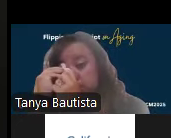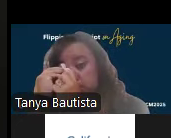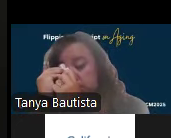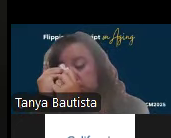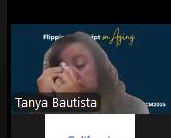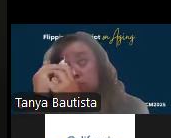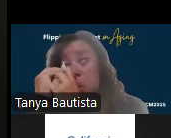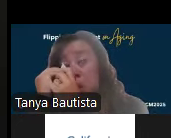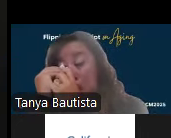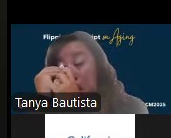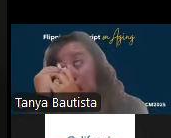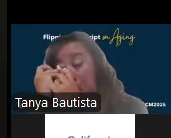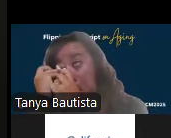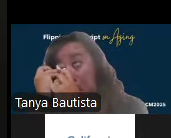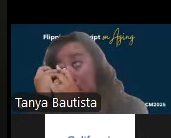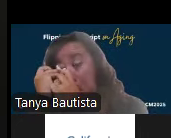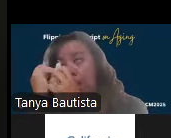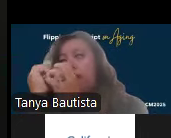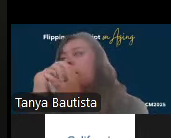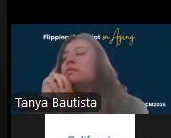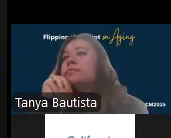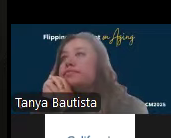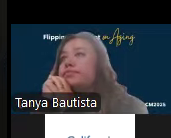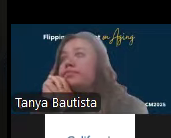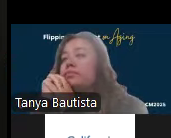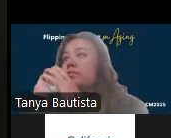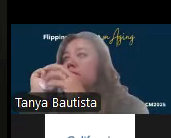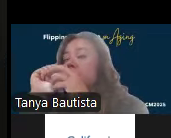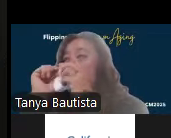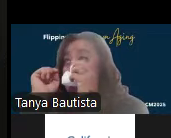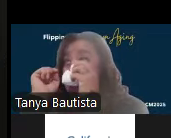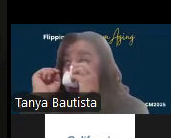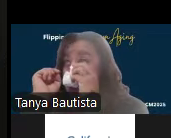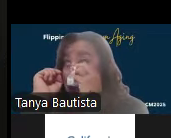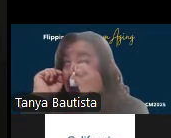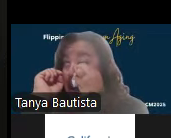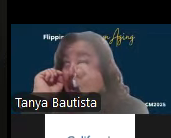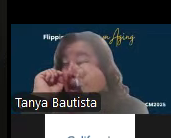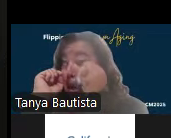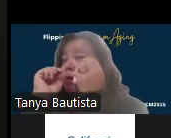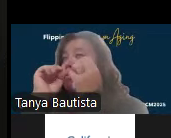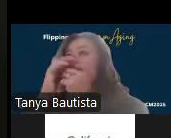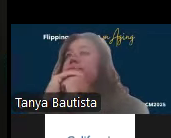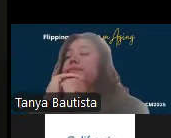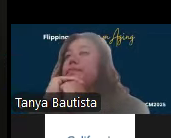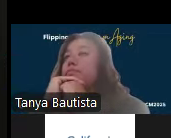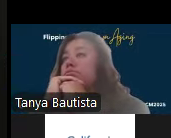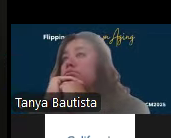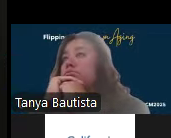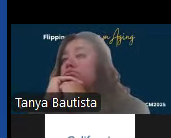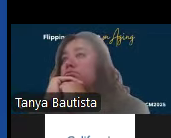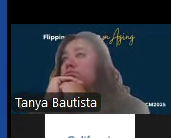what resources are available. And I think most importantly, what I tell caregivers is to really learn how to take